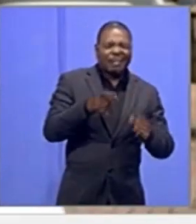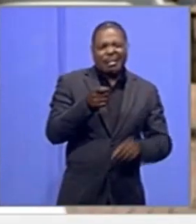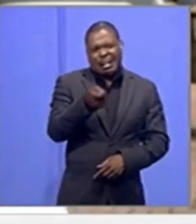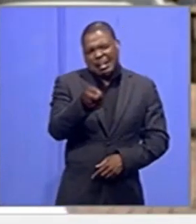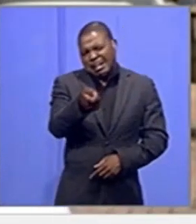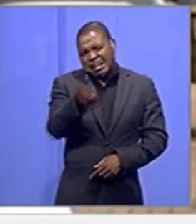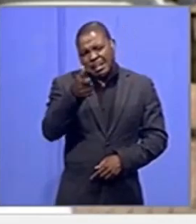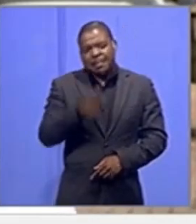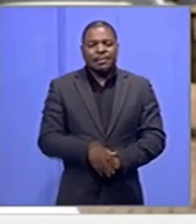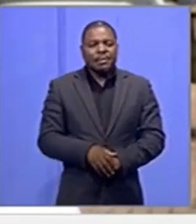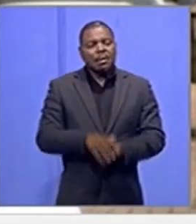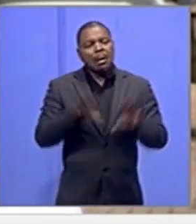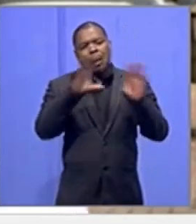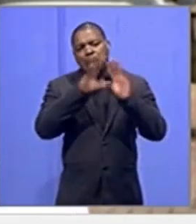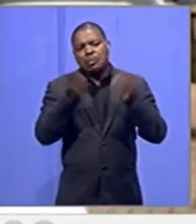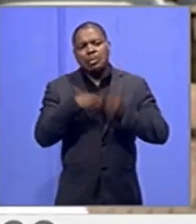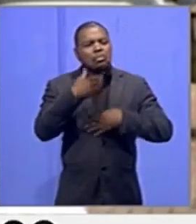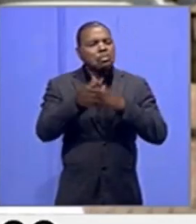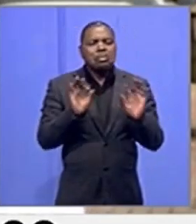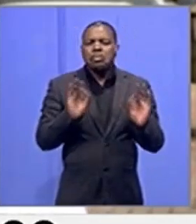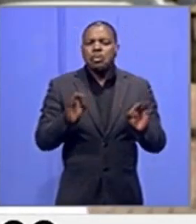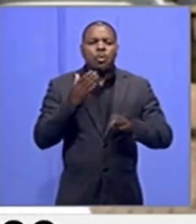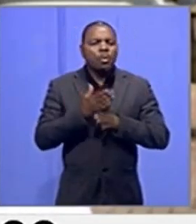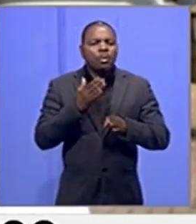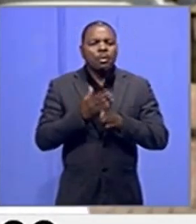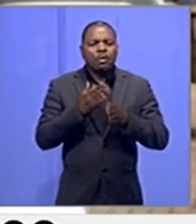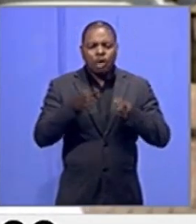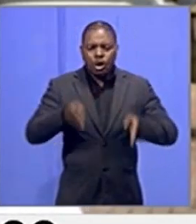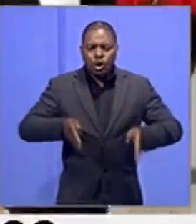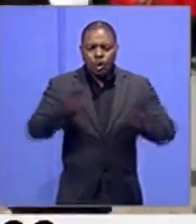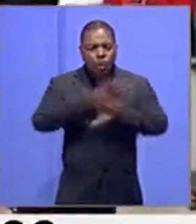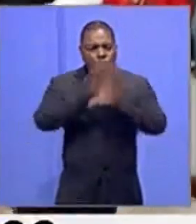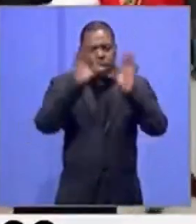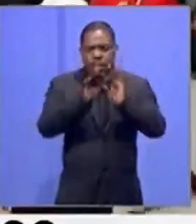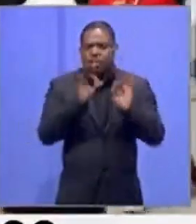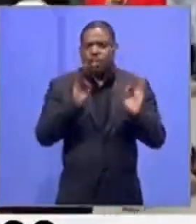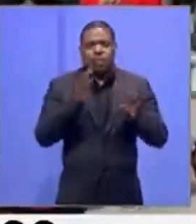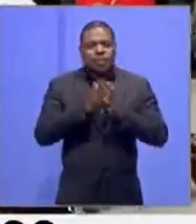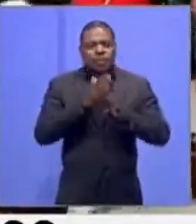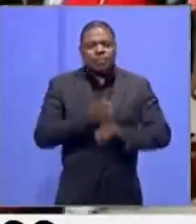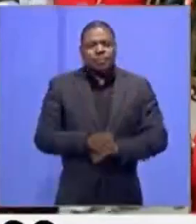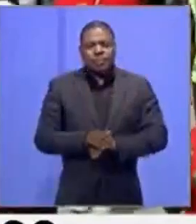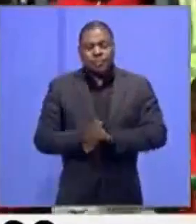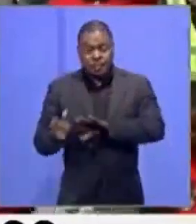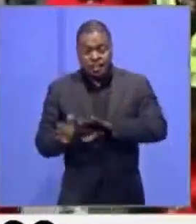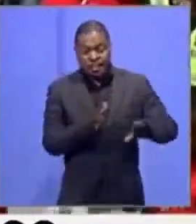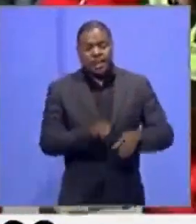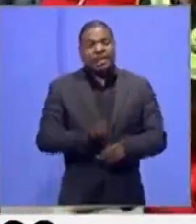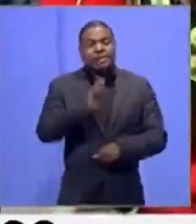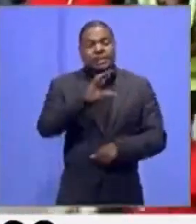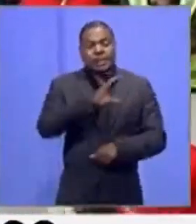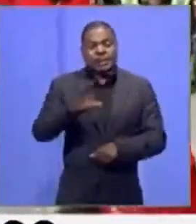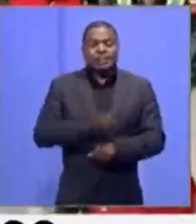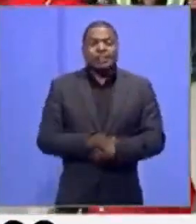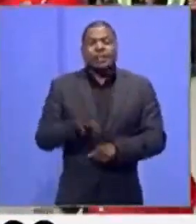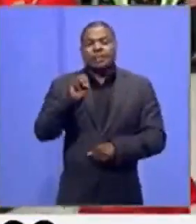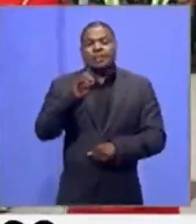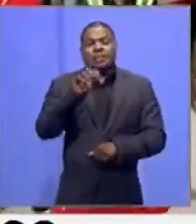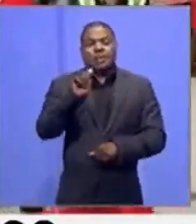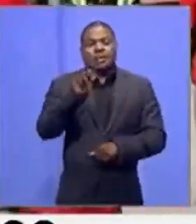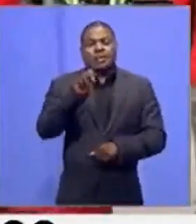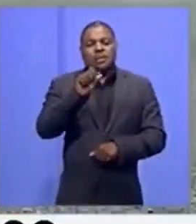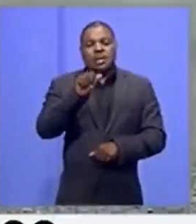see everything is operating mostly today. The roads are all clear. Ge ile ka Eastern Cape badudi ba Mdantsane ba tlhwele ba thibile